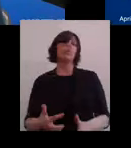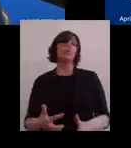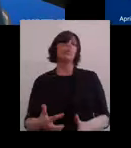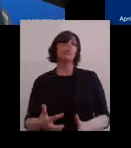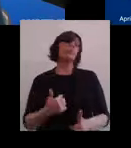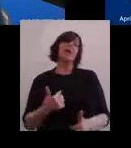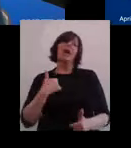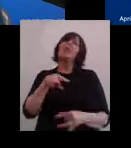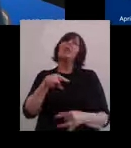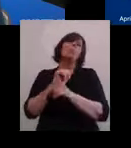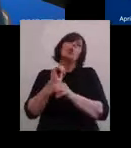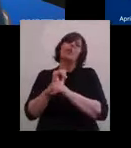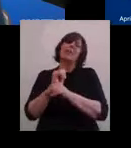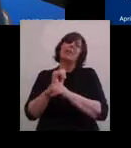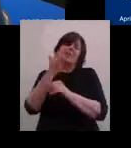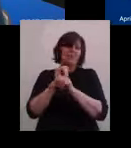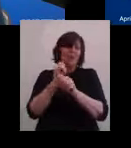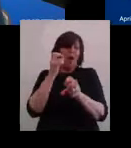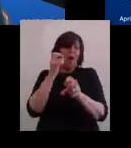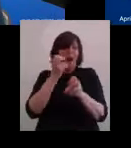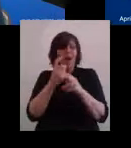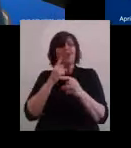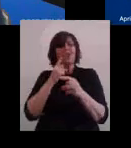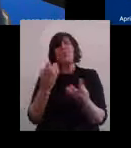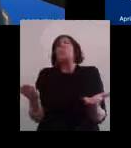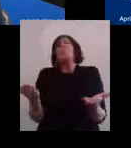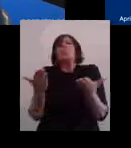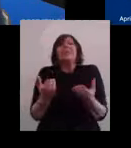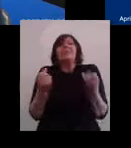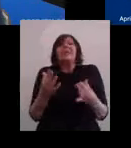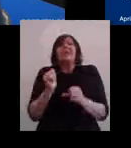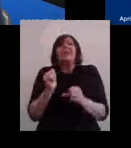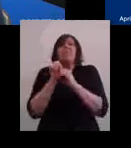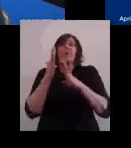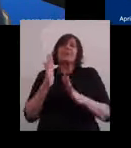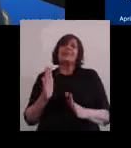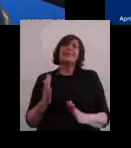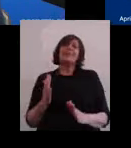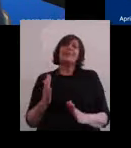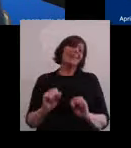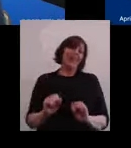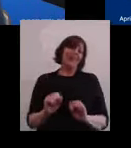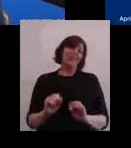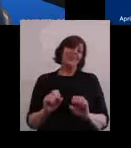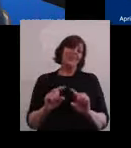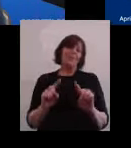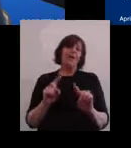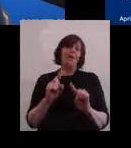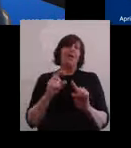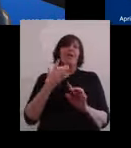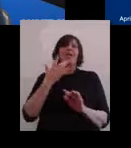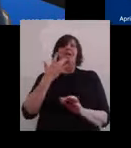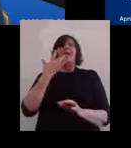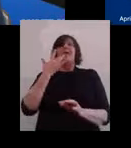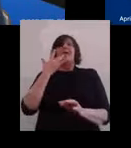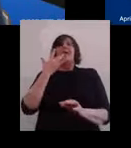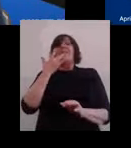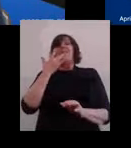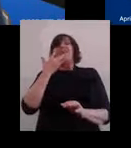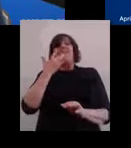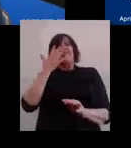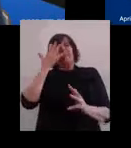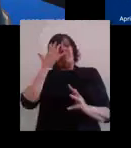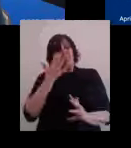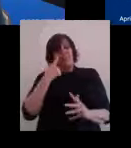working hard to bring back as many employees as we can. But unfortunately, we are still under the pause orders from New York Governor Cuomo, at least through